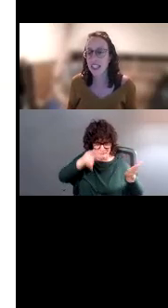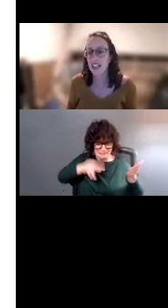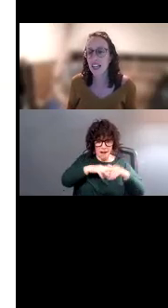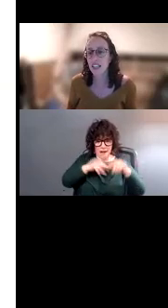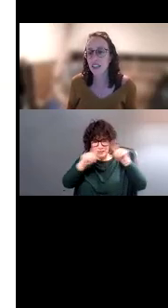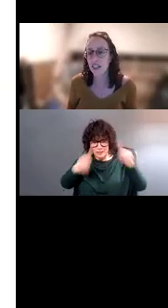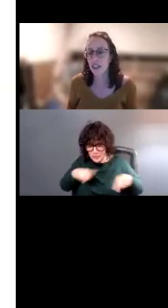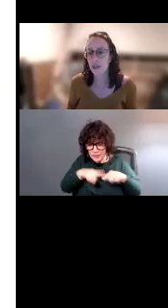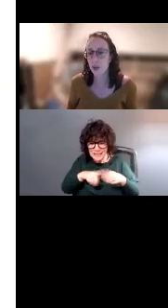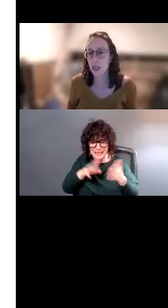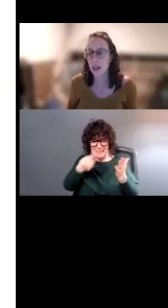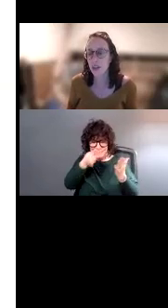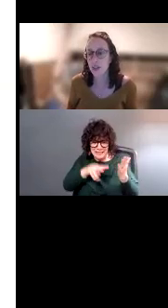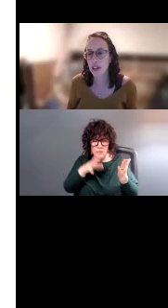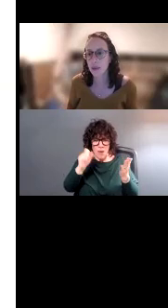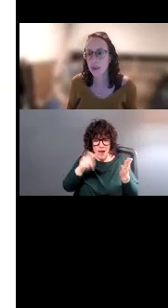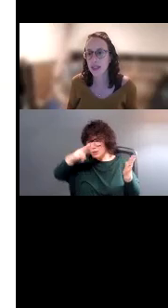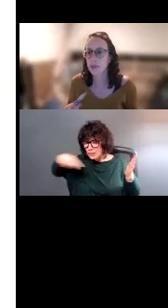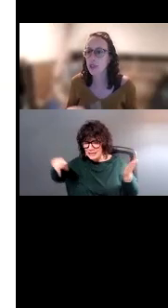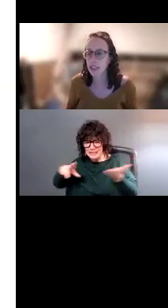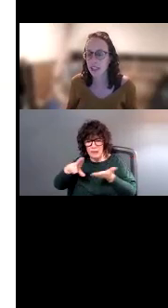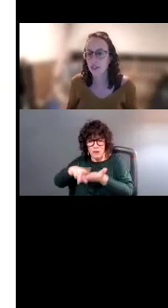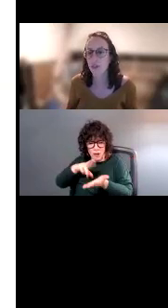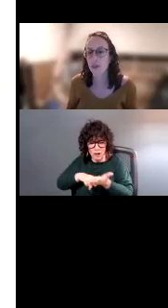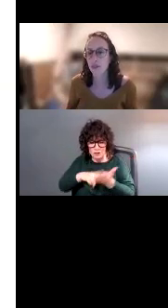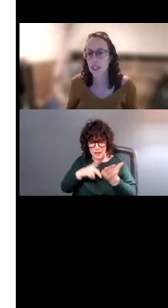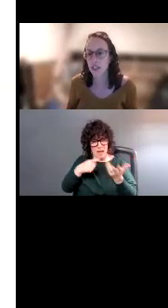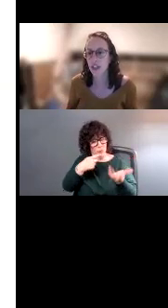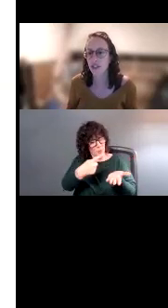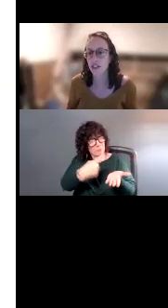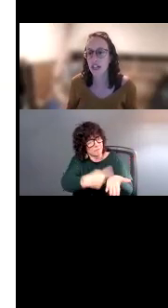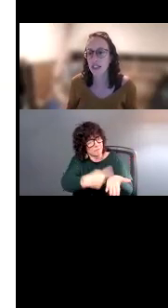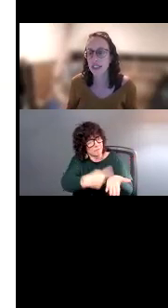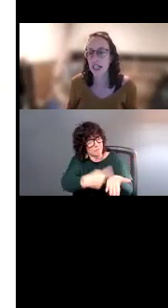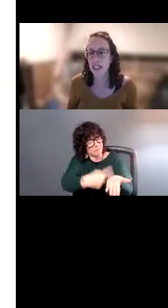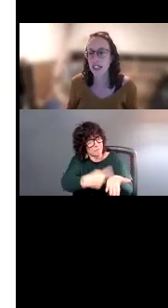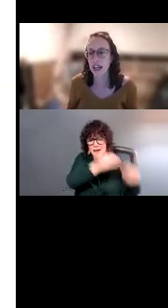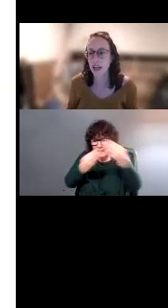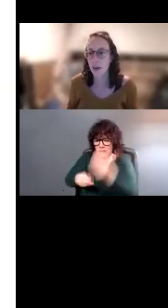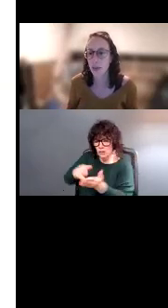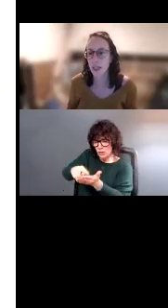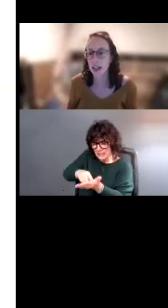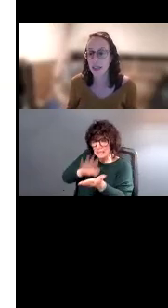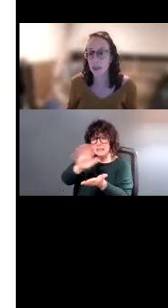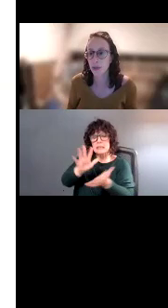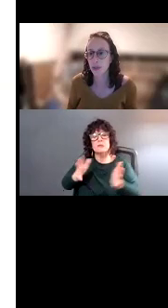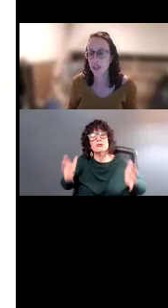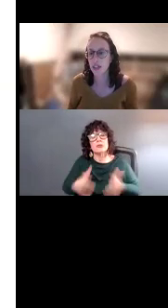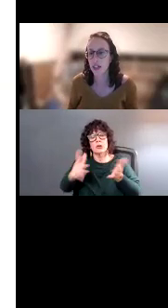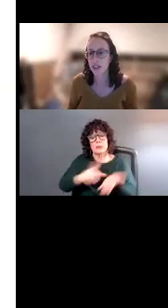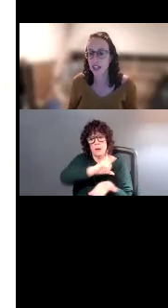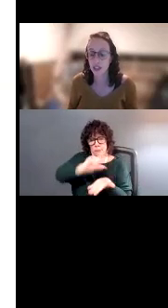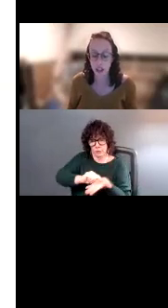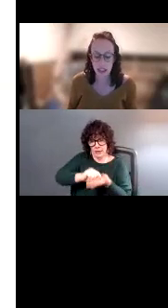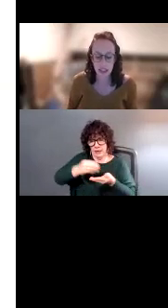discussed. And therefore, we often recommend printing the full written contract and signing that copy as opposed